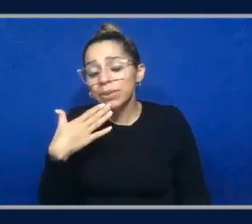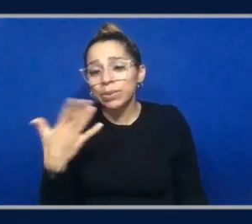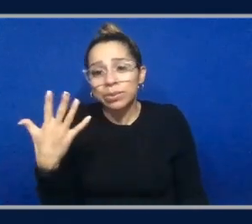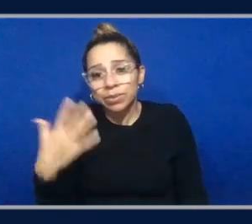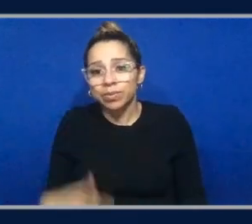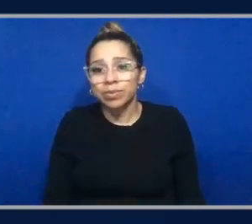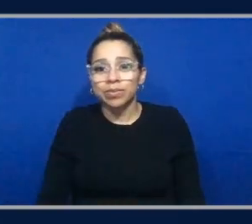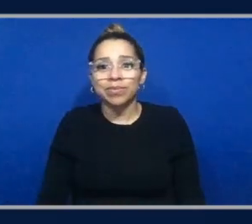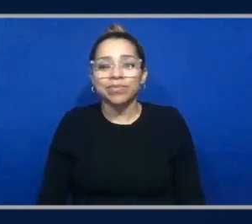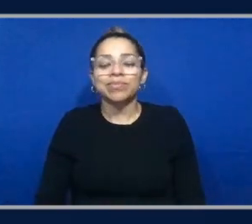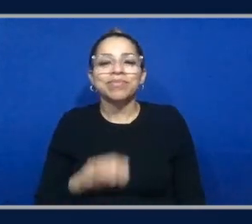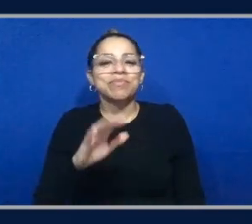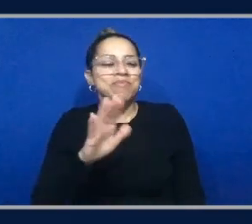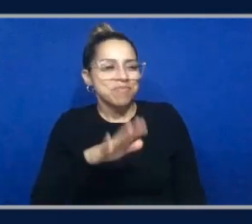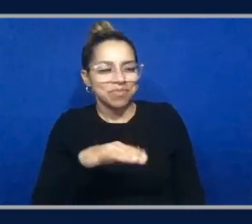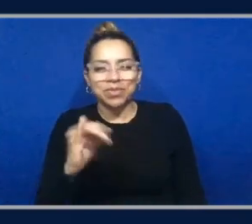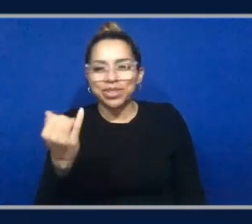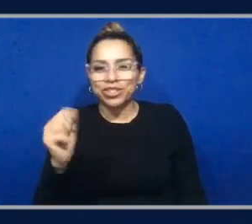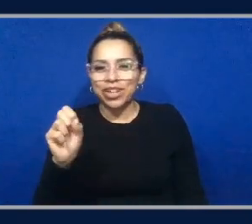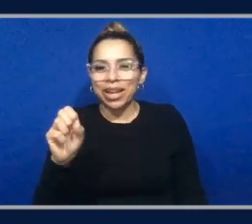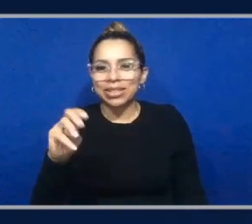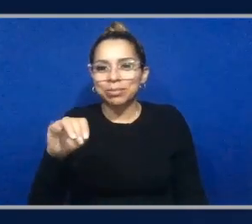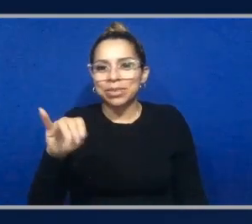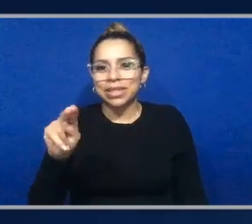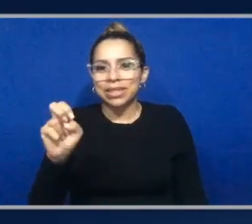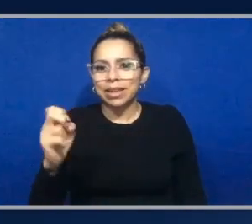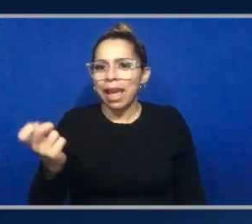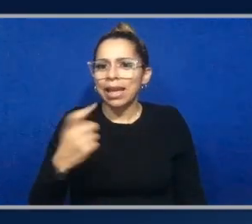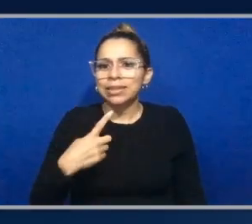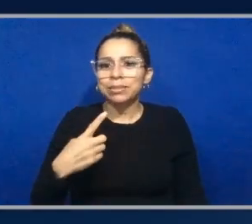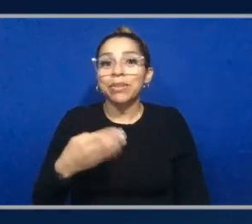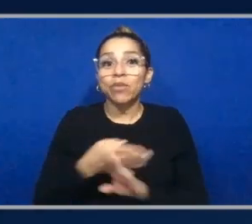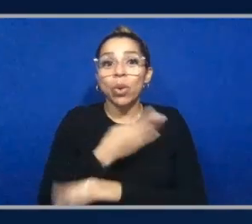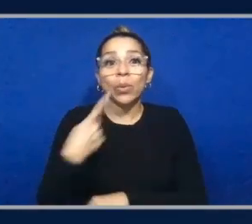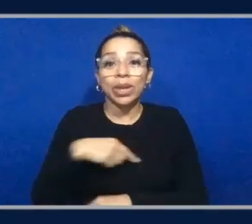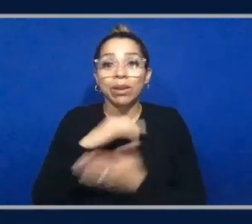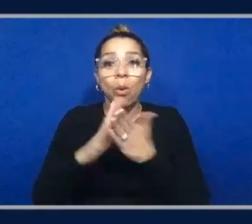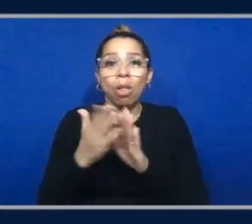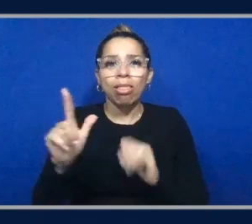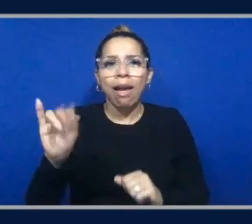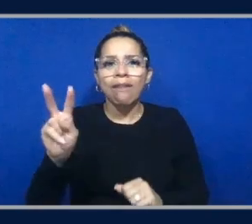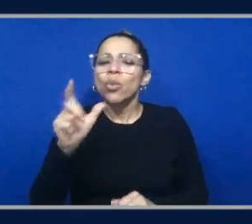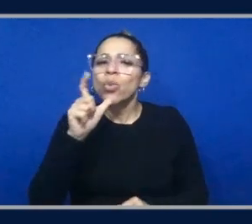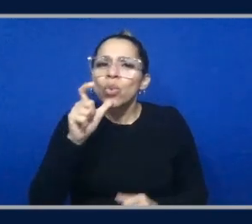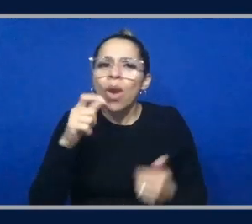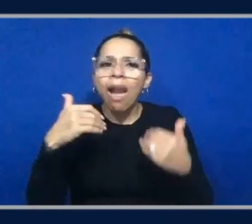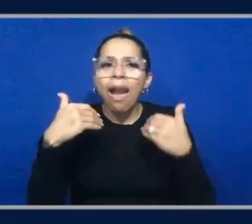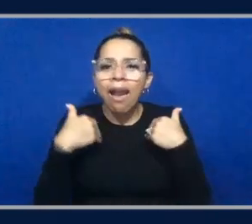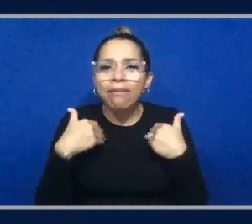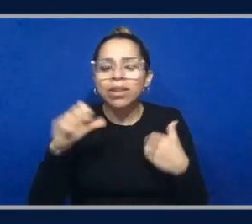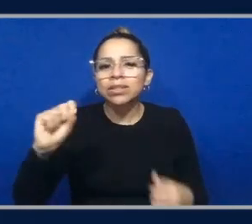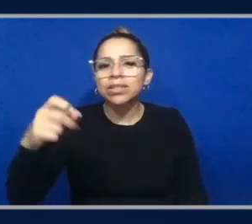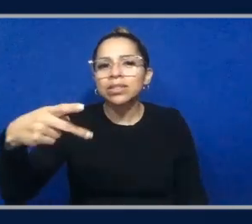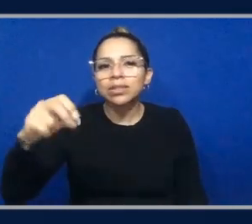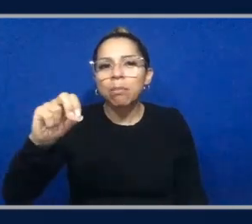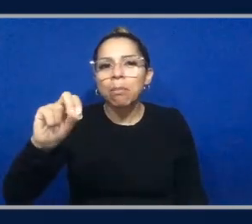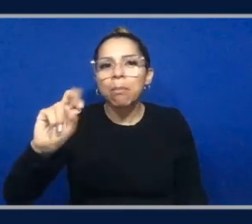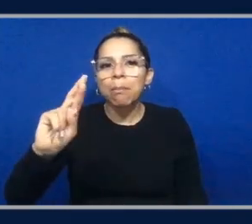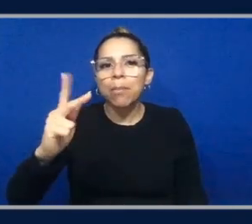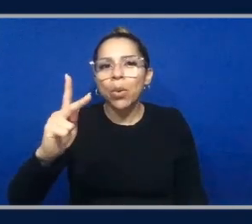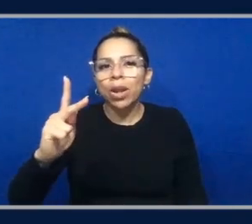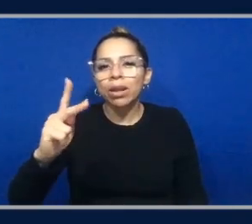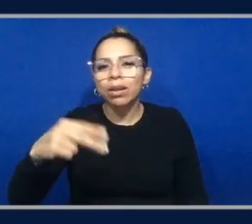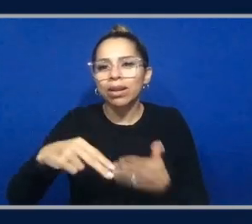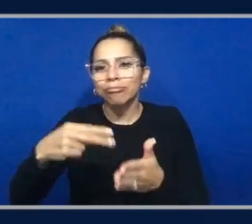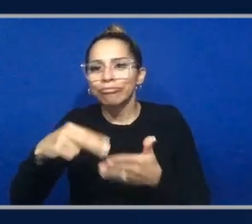asked this before we went live, who's got the spork? I asked for my You asked for a spork. spork. I'm waiting for my spark to arrive. Okay. If you're just